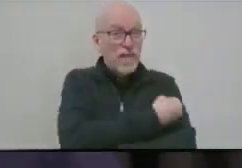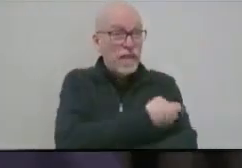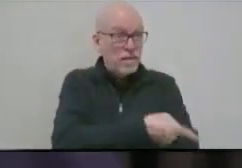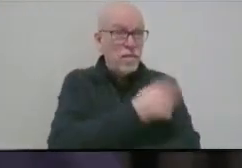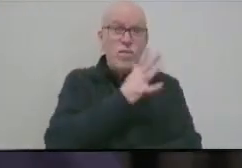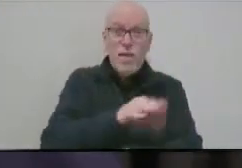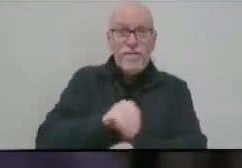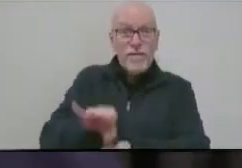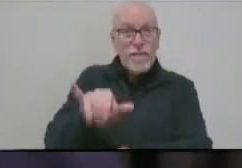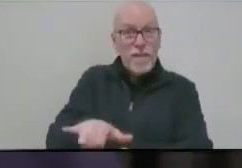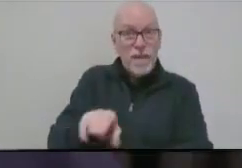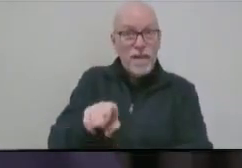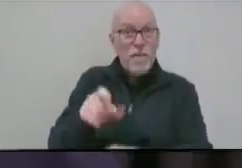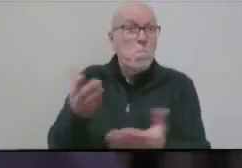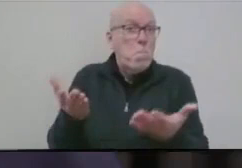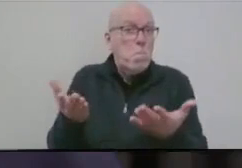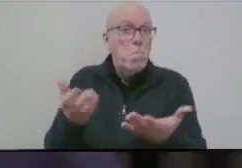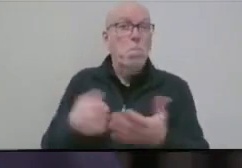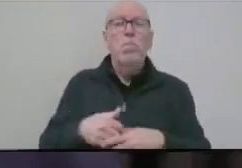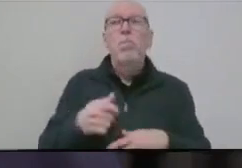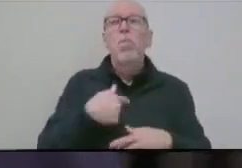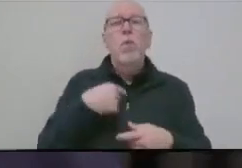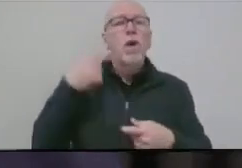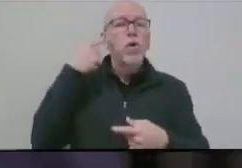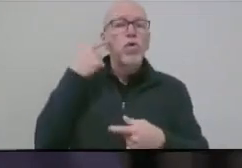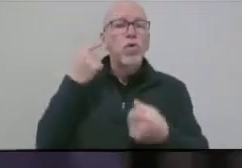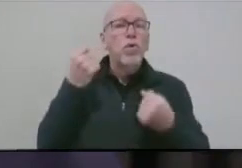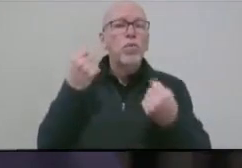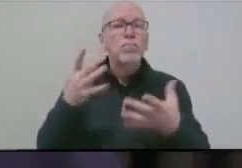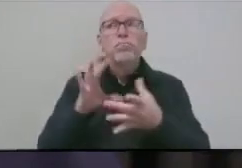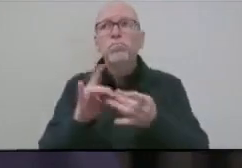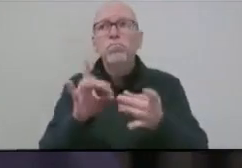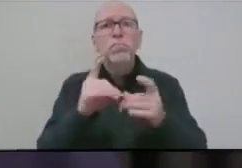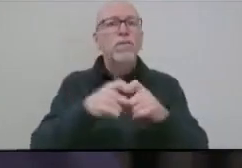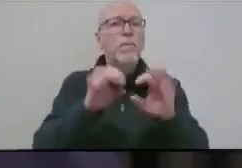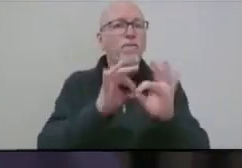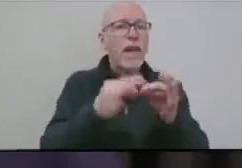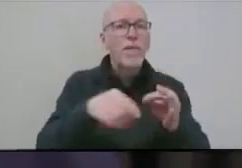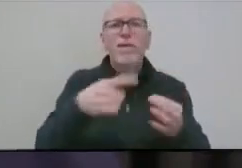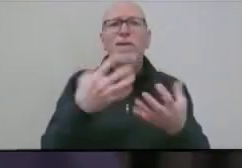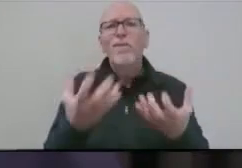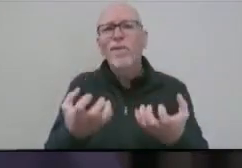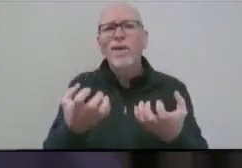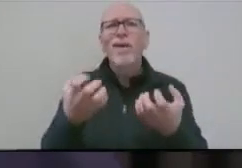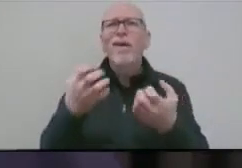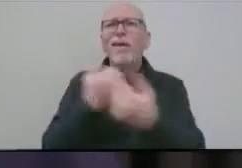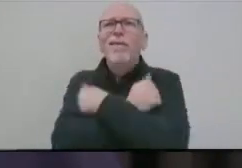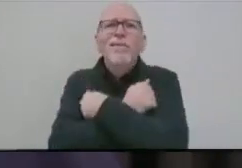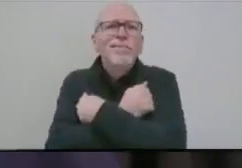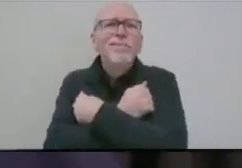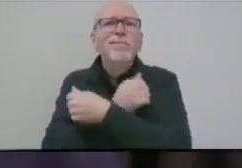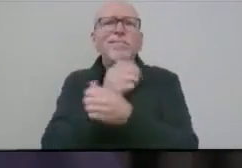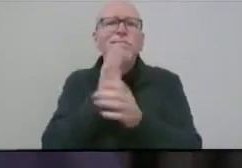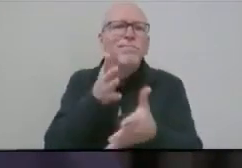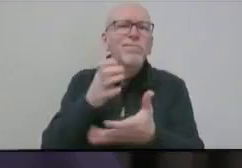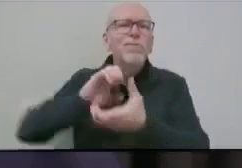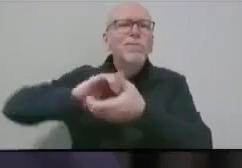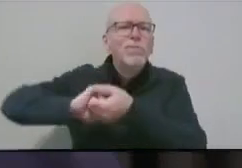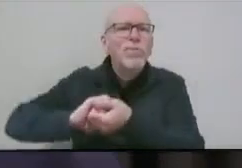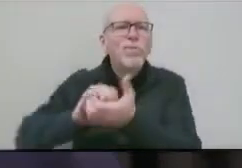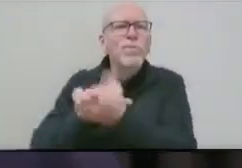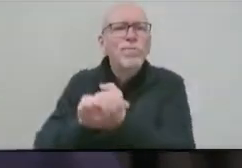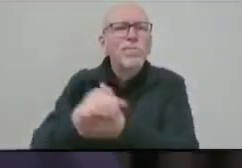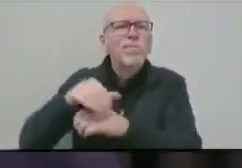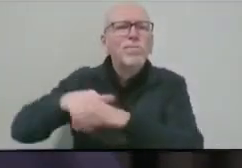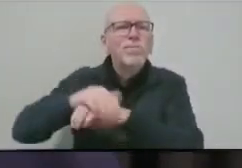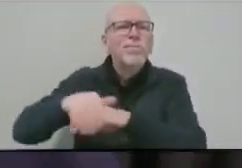that. So certainly we hear lots of comments from families who would really love to be able to hug their loved ones and hold their hands. But